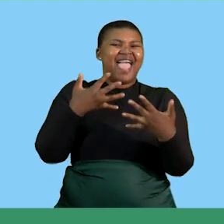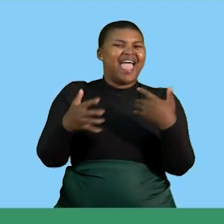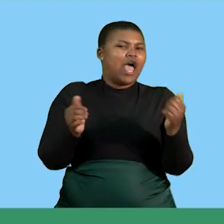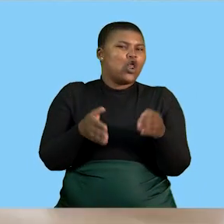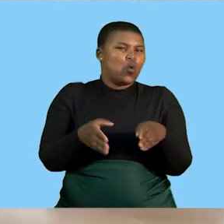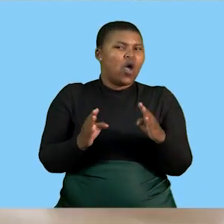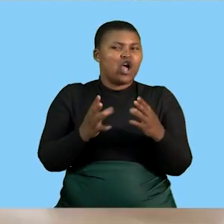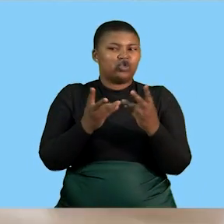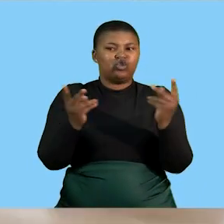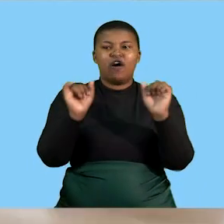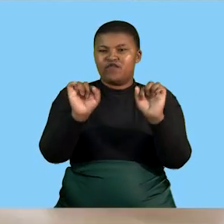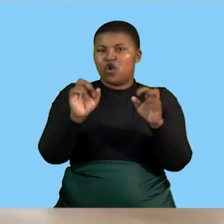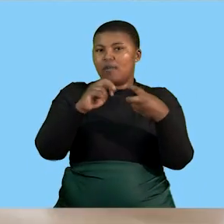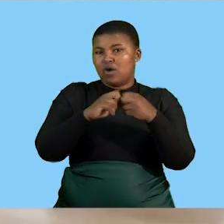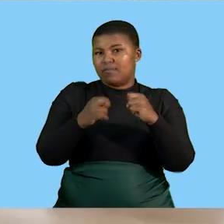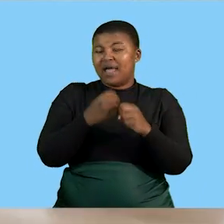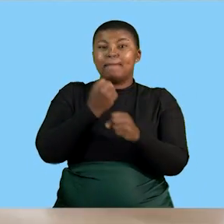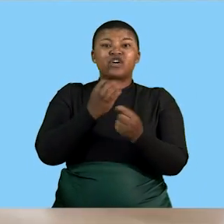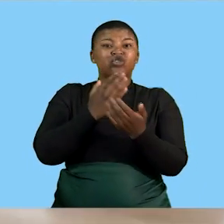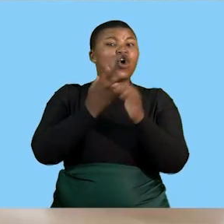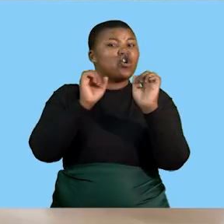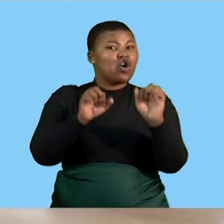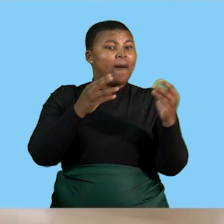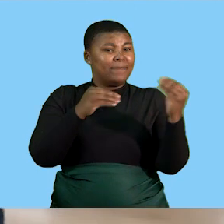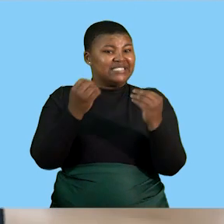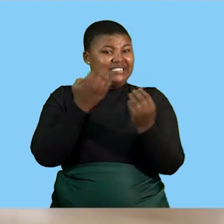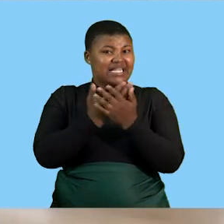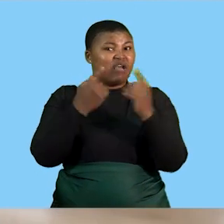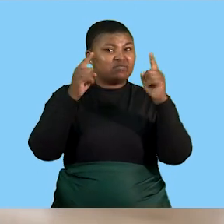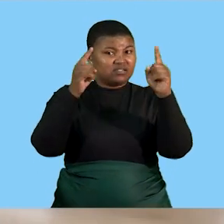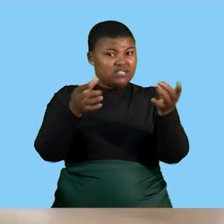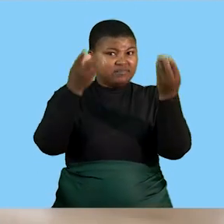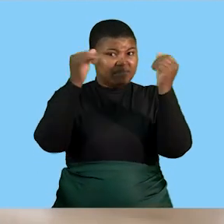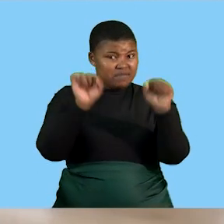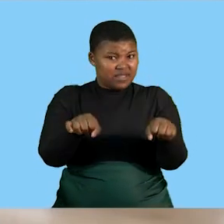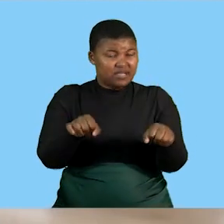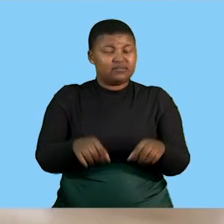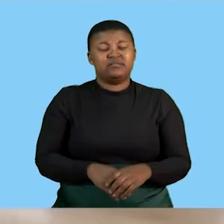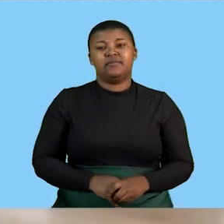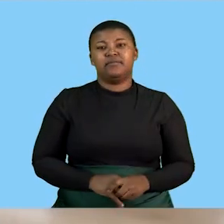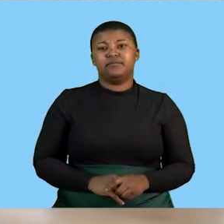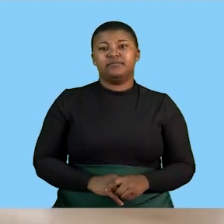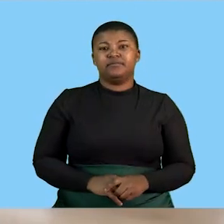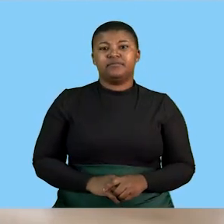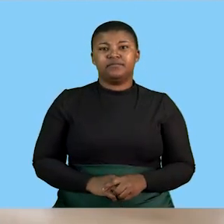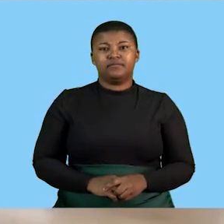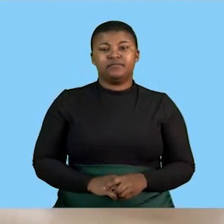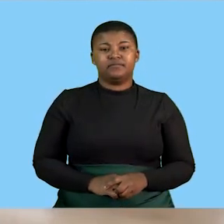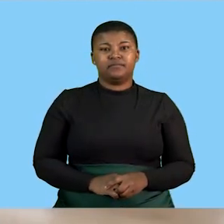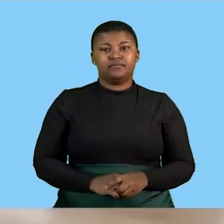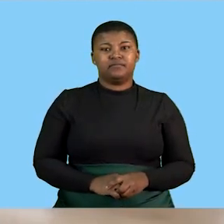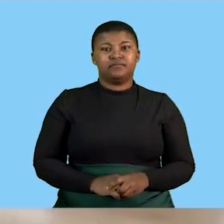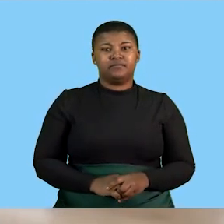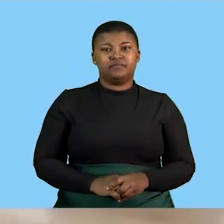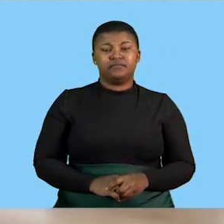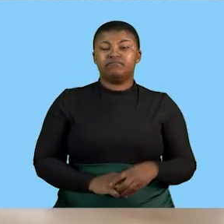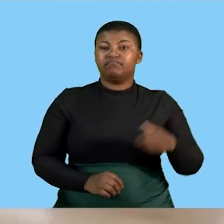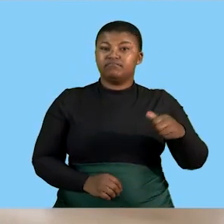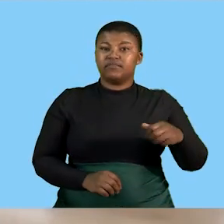even favorable legislation by the government, a law being passed that will favor your business. Maybe it